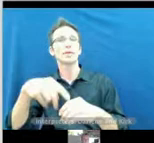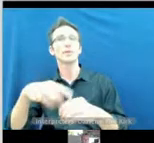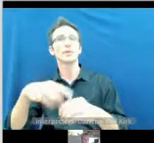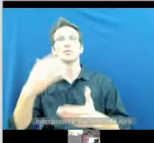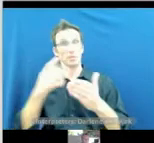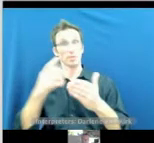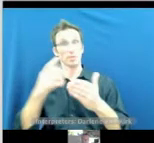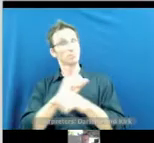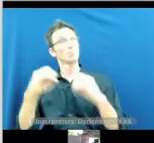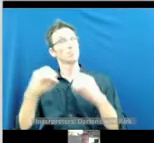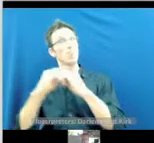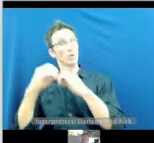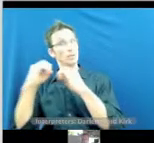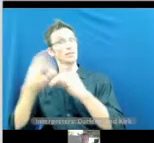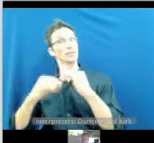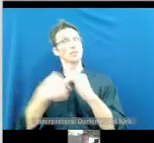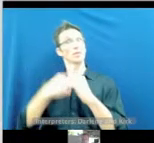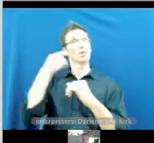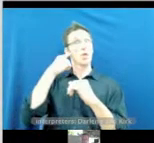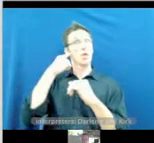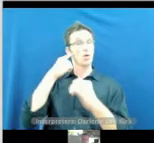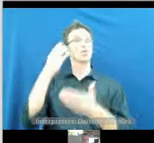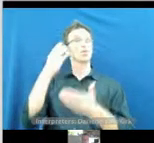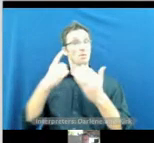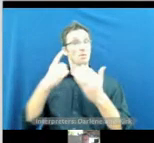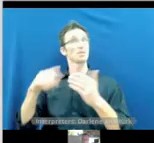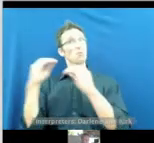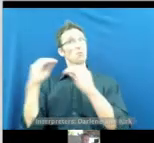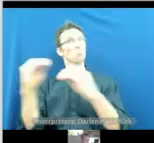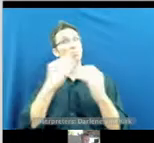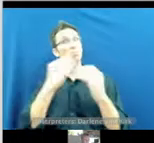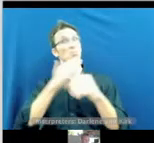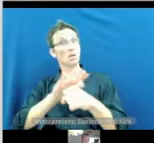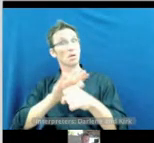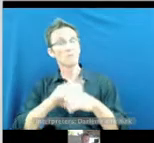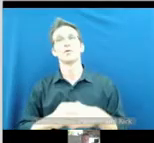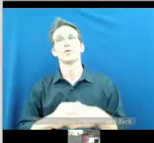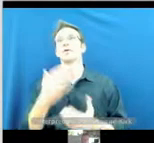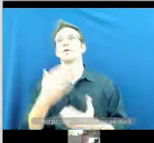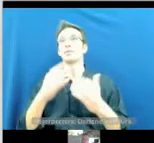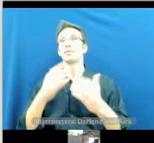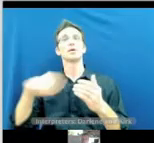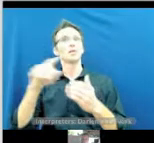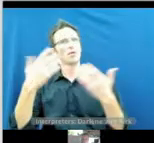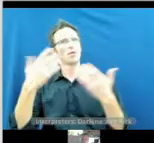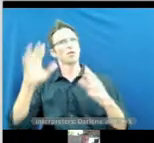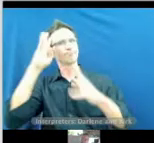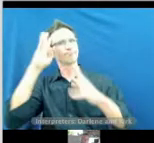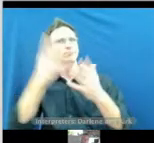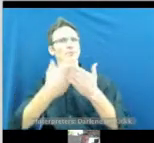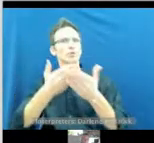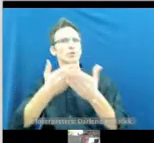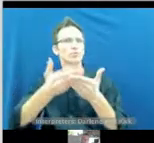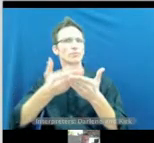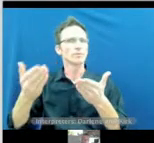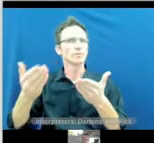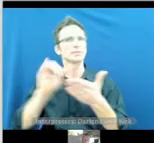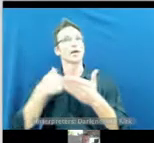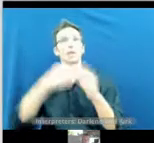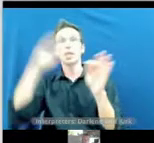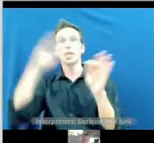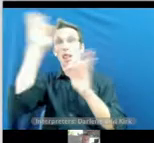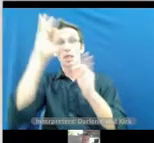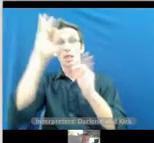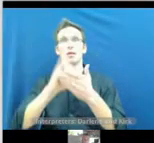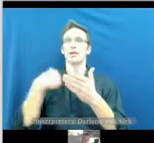than we realized. Maybe there were great resources that we weren't quite familiar with or weren't quite using